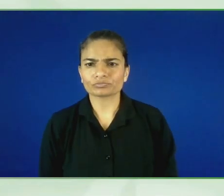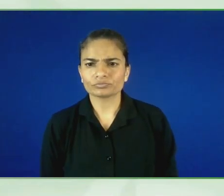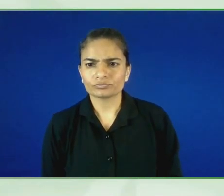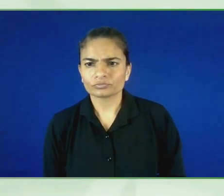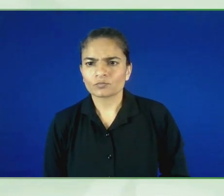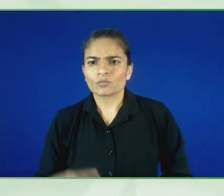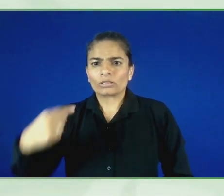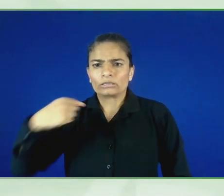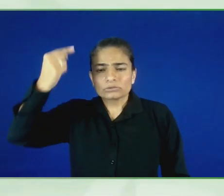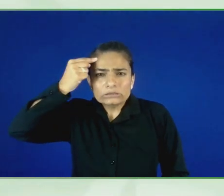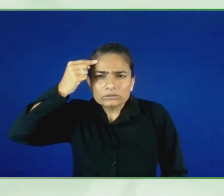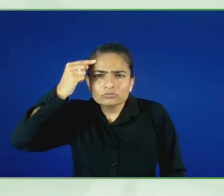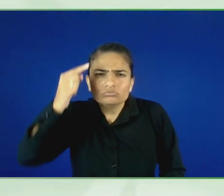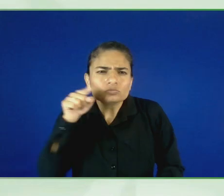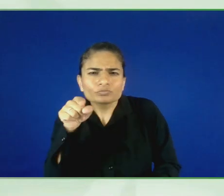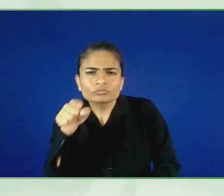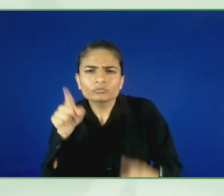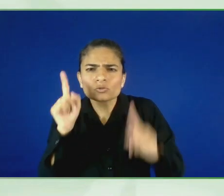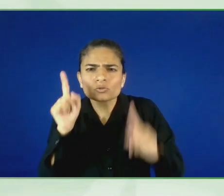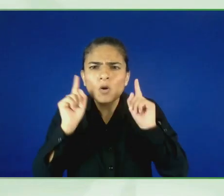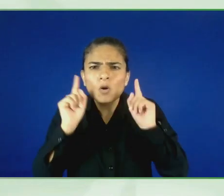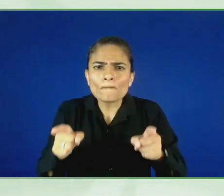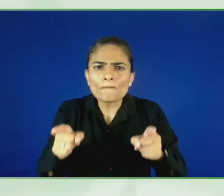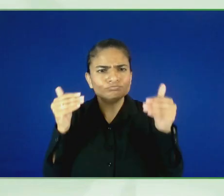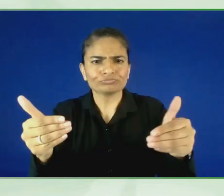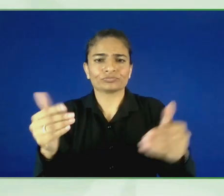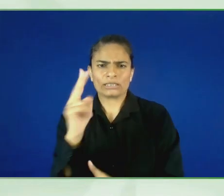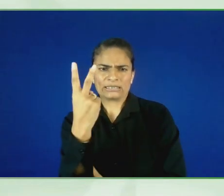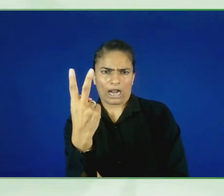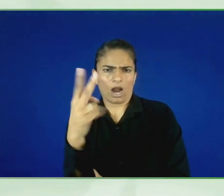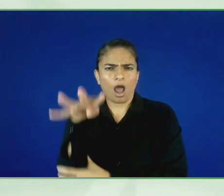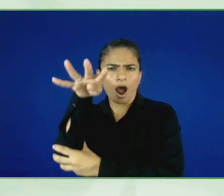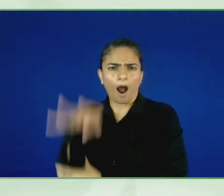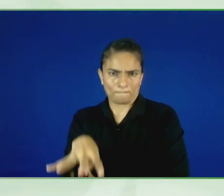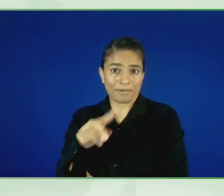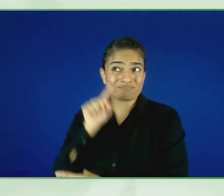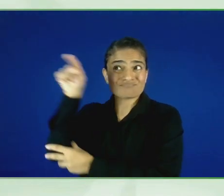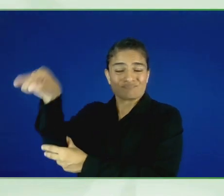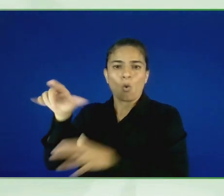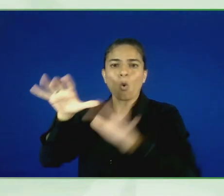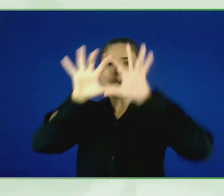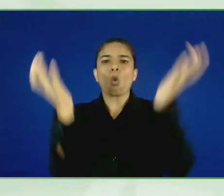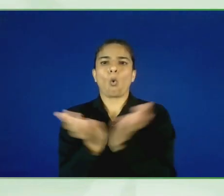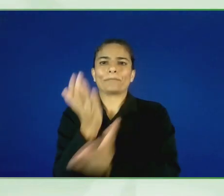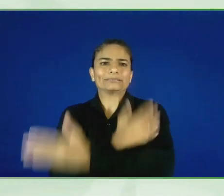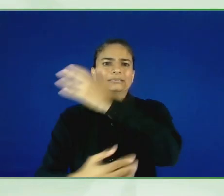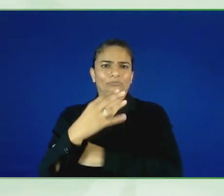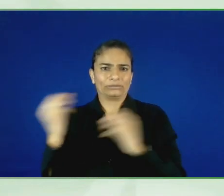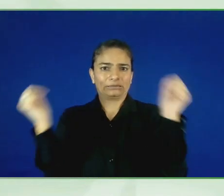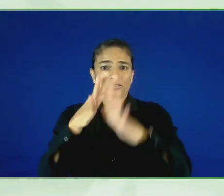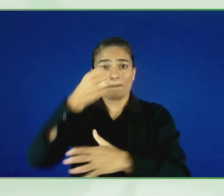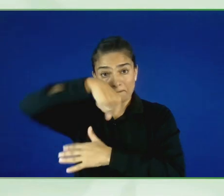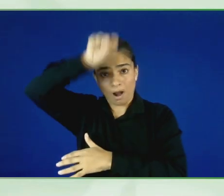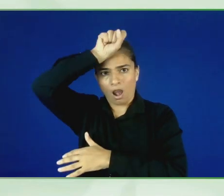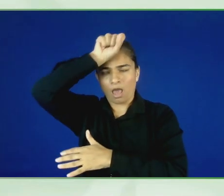Forum, together with Valuable 500, the ILO, GSZ, and many others. And I heartily invite you, all of you, to join us